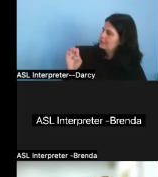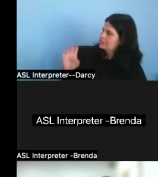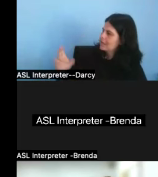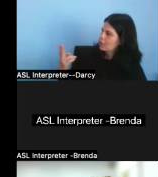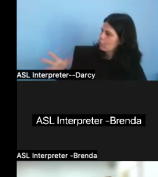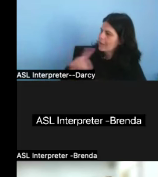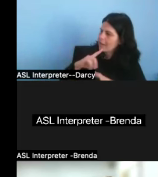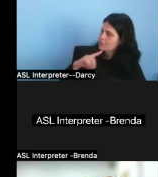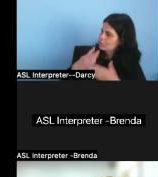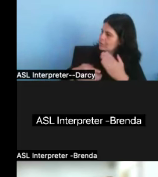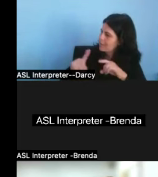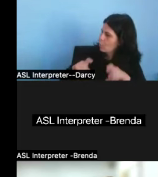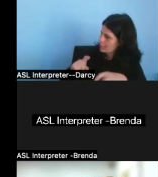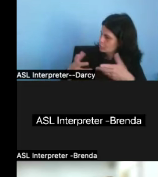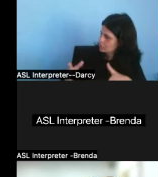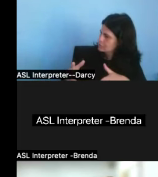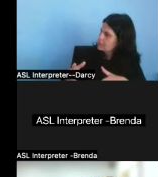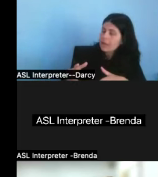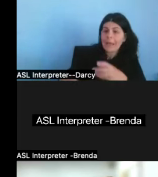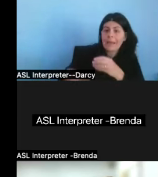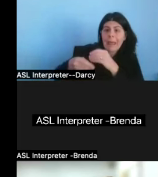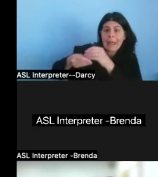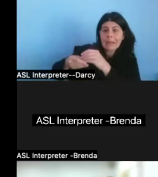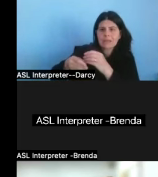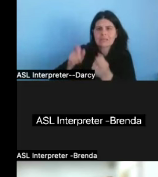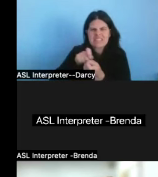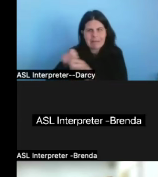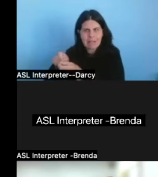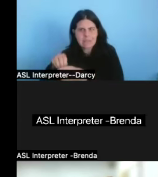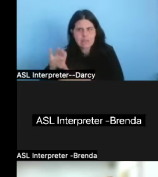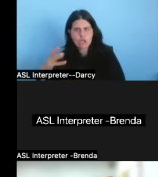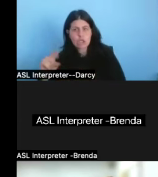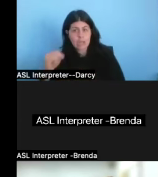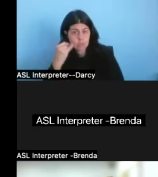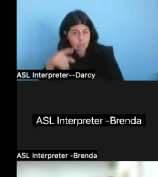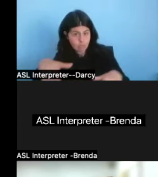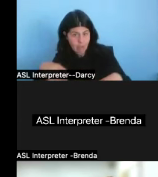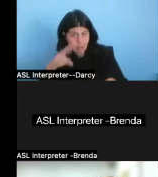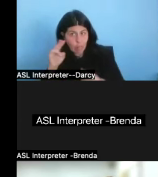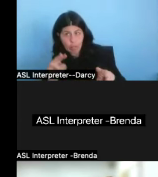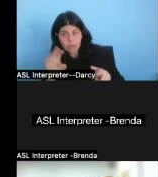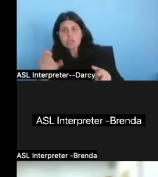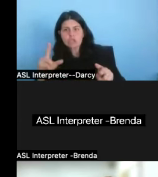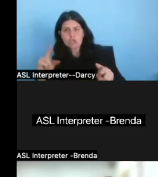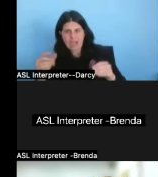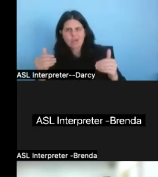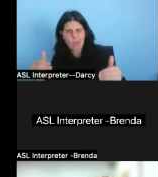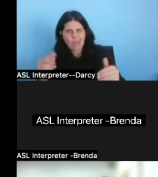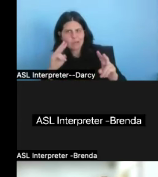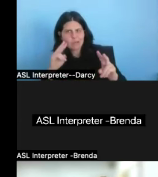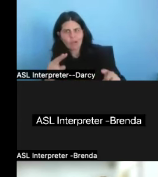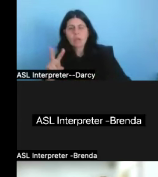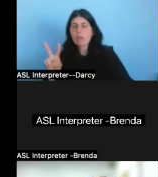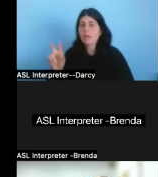details in the chat. So if you're not following along in the chat, definitely look there too. Vanessa, do you want to ask